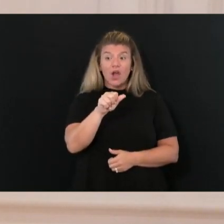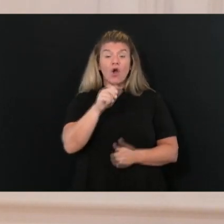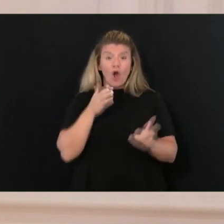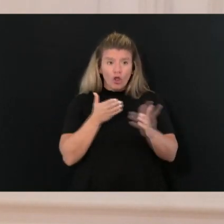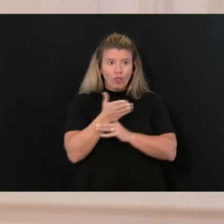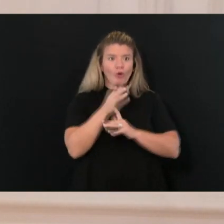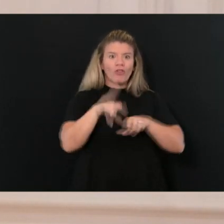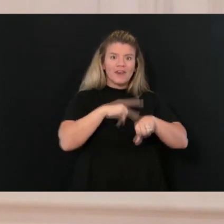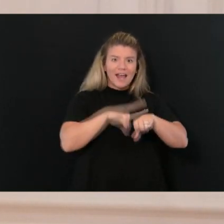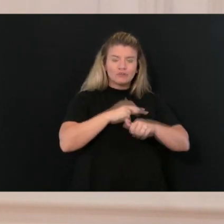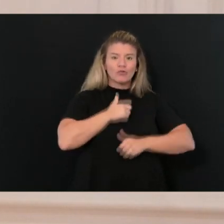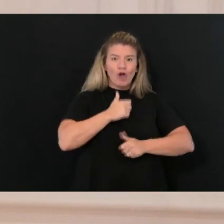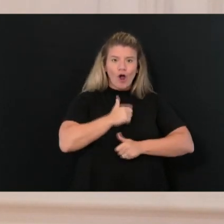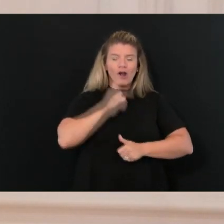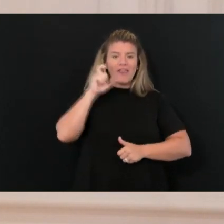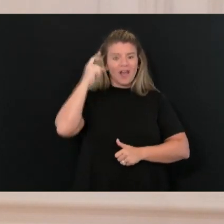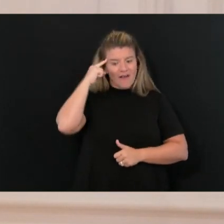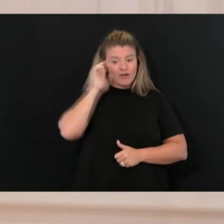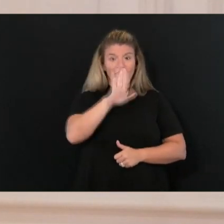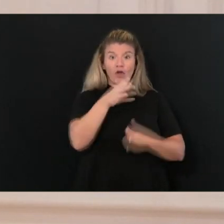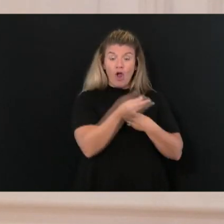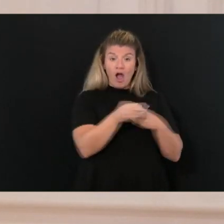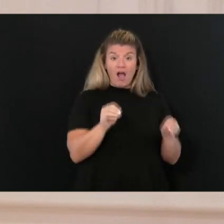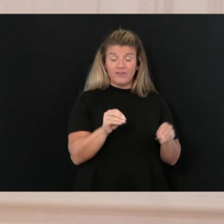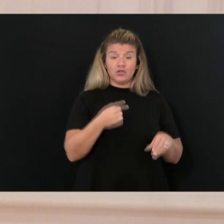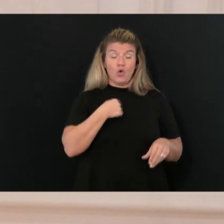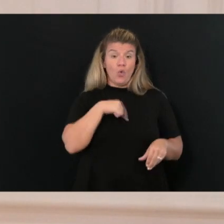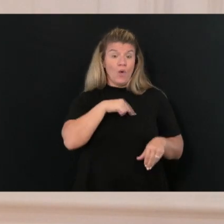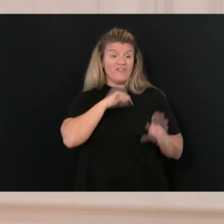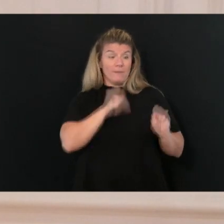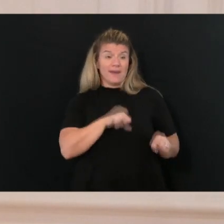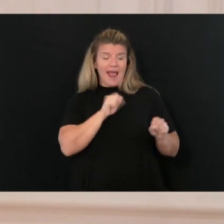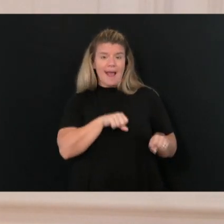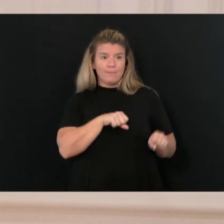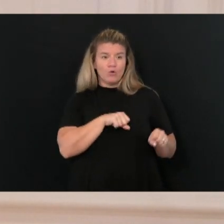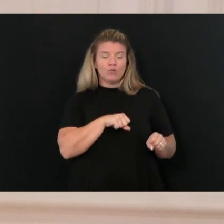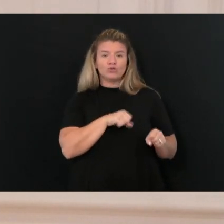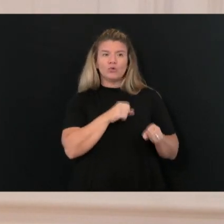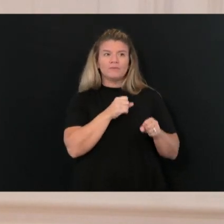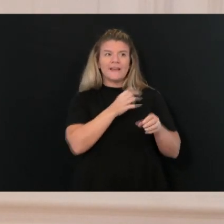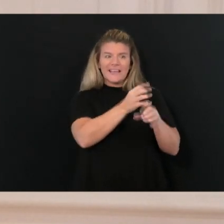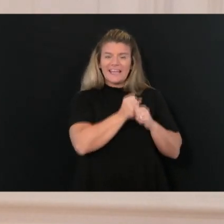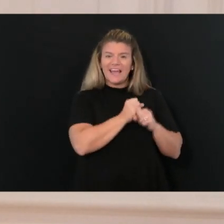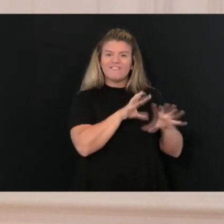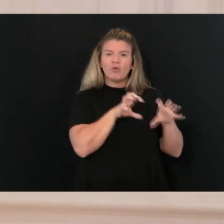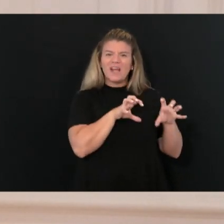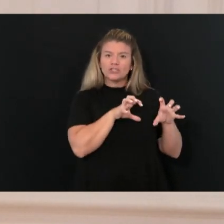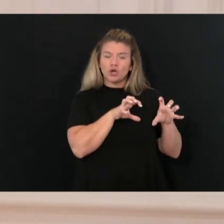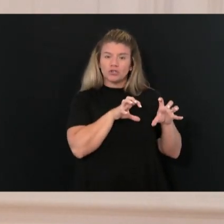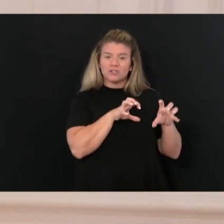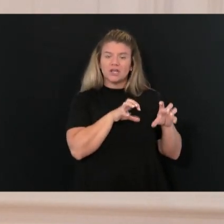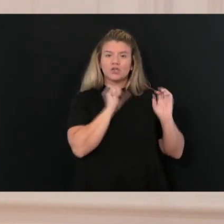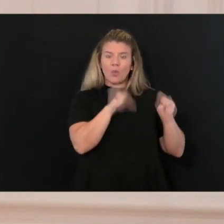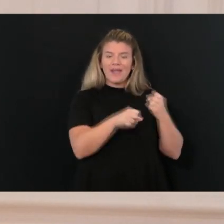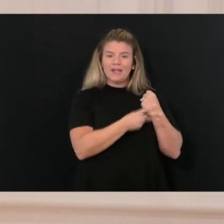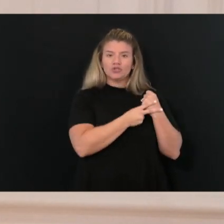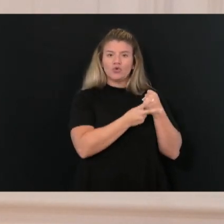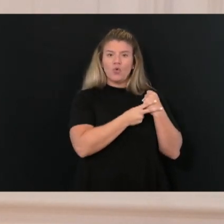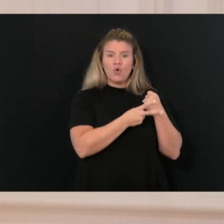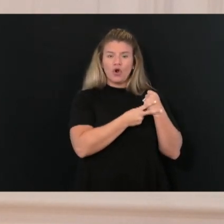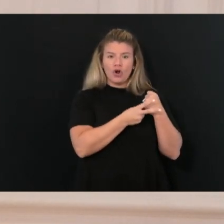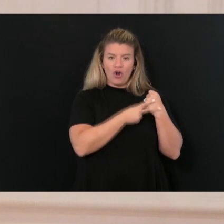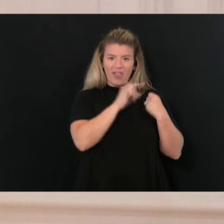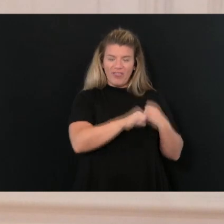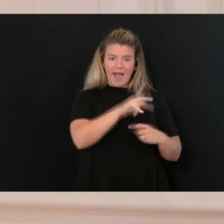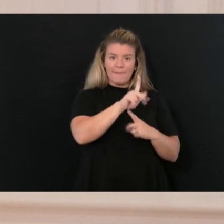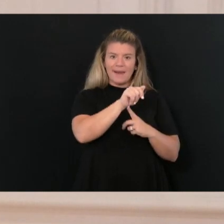Guard and the governor's office, we have been able to secure freezers to be able to have stores of this convalescent